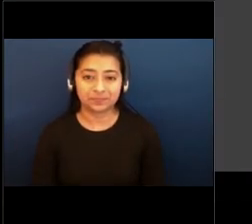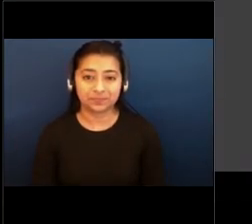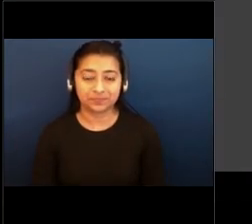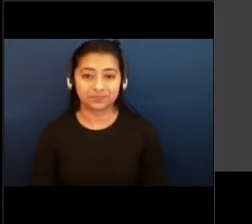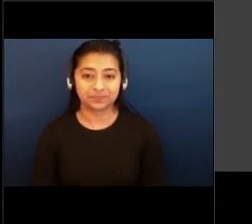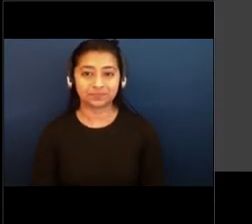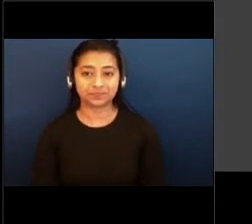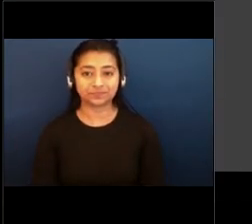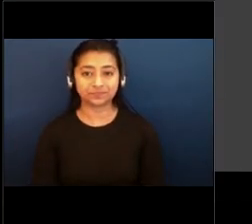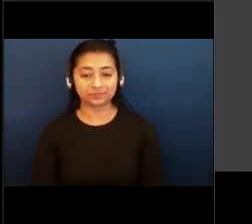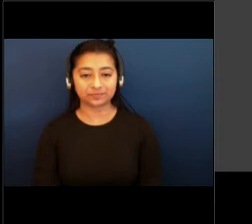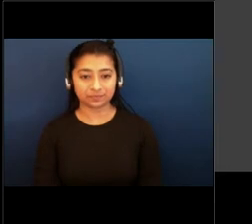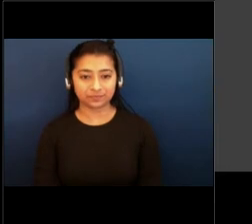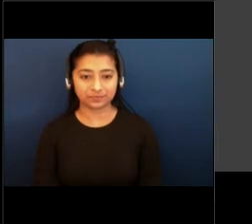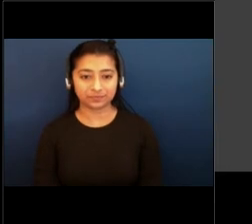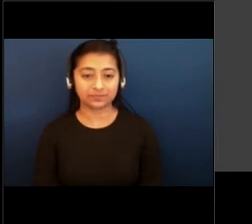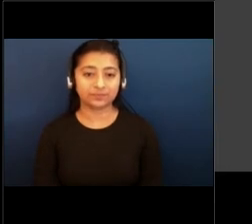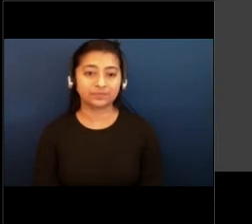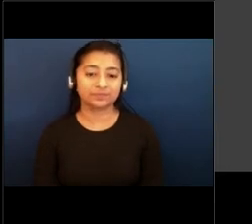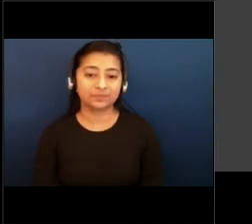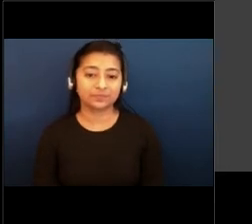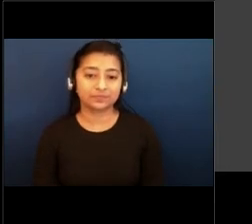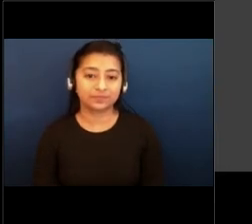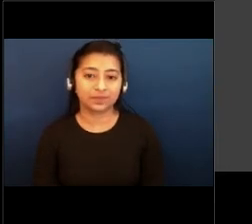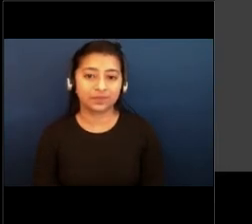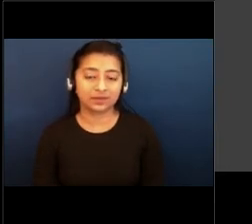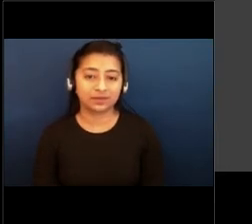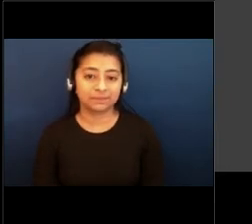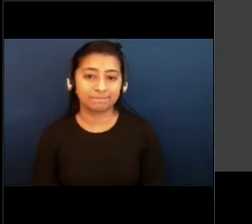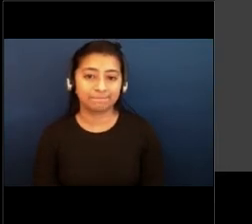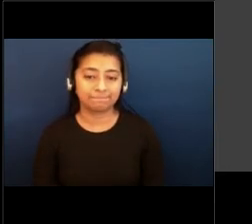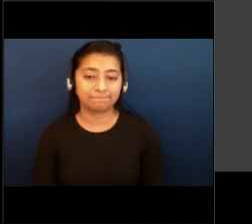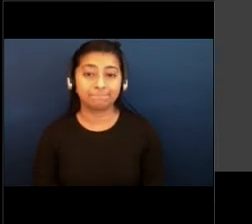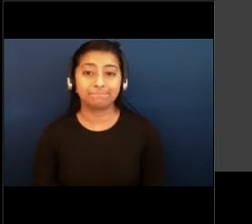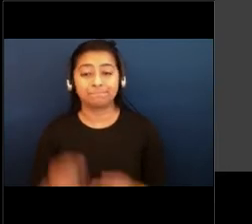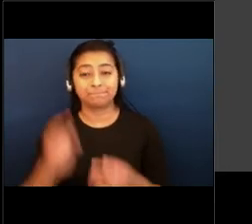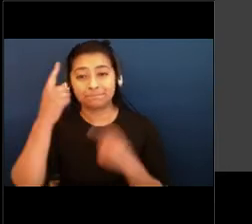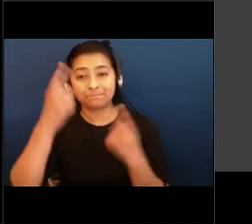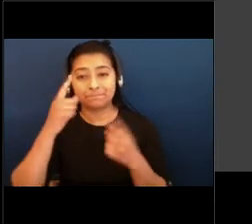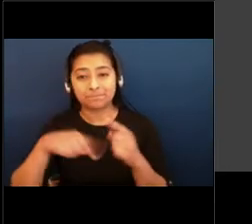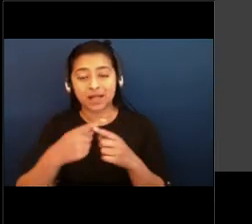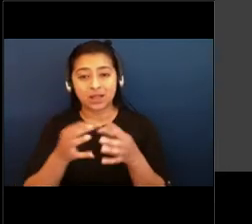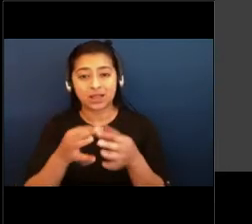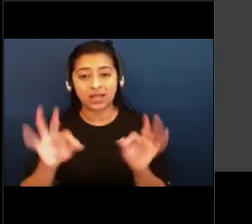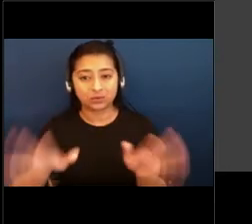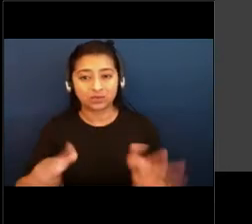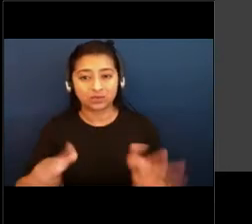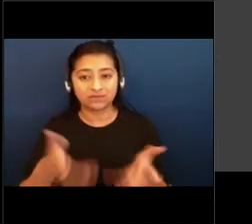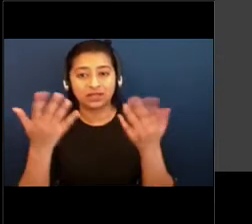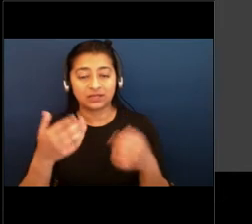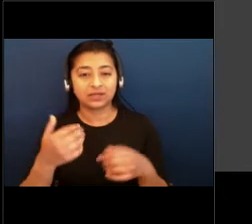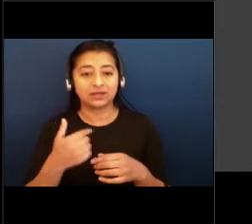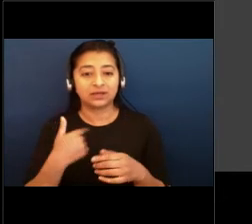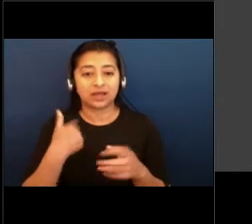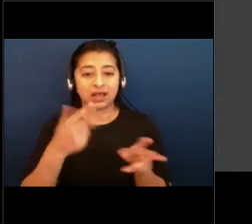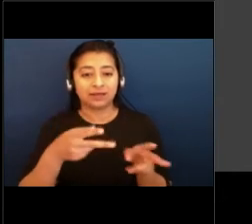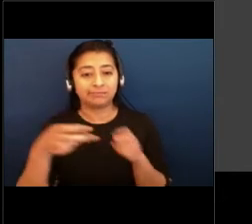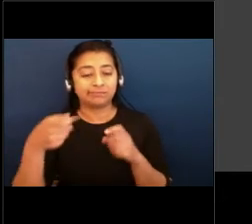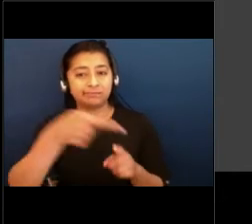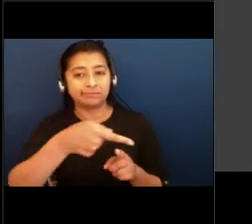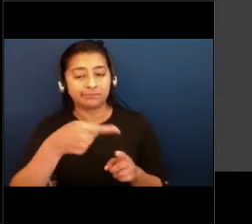In turning to language revitalization, I've drawn from a discussion of language revitalization